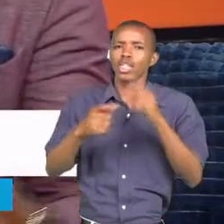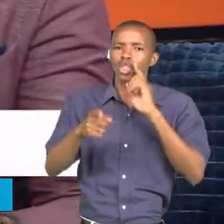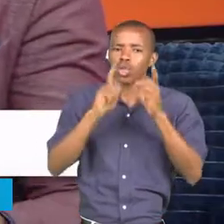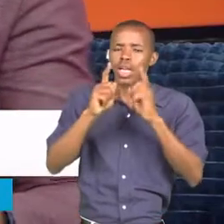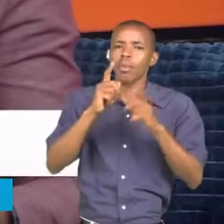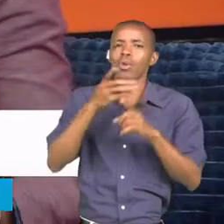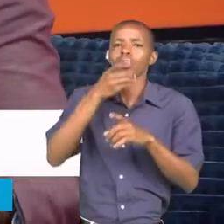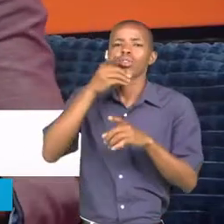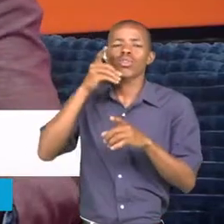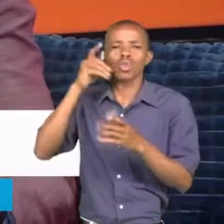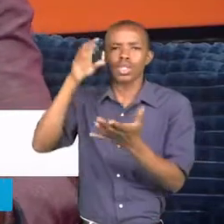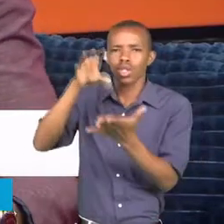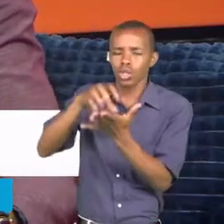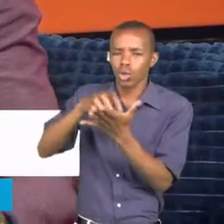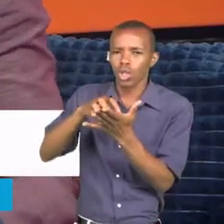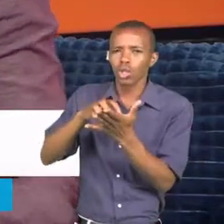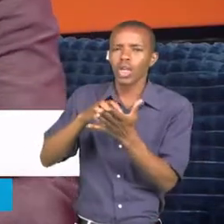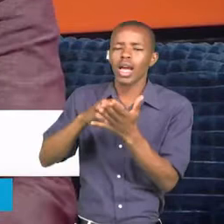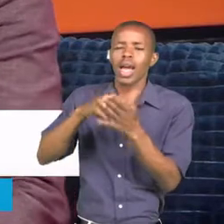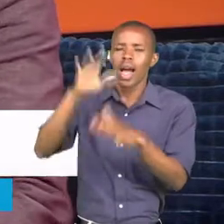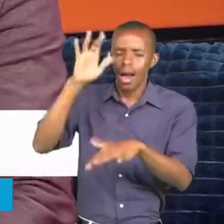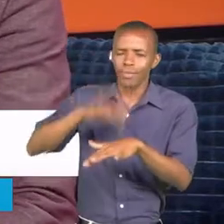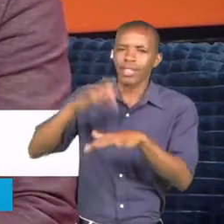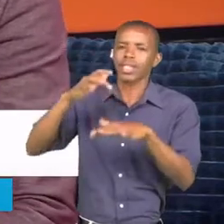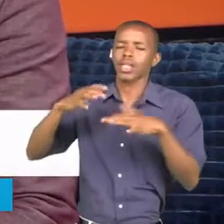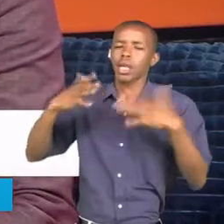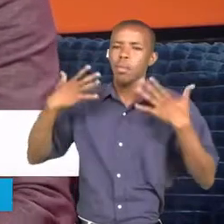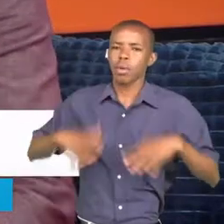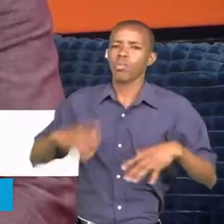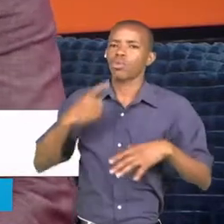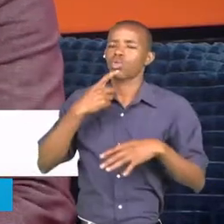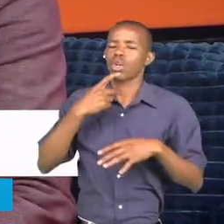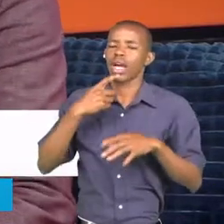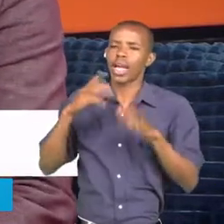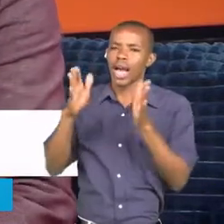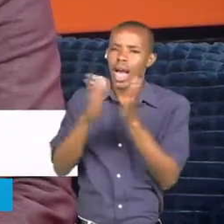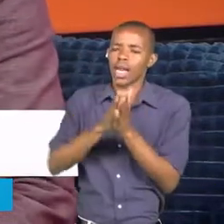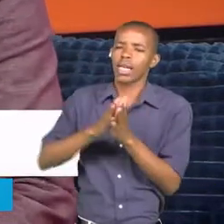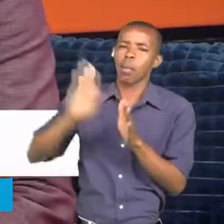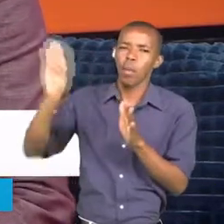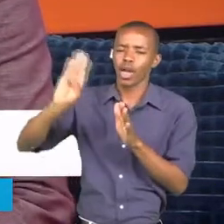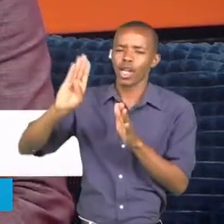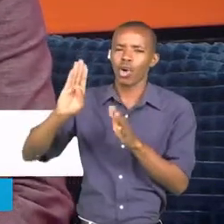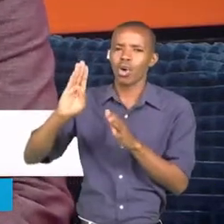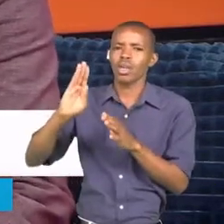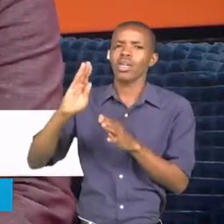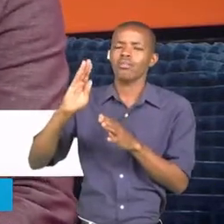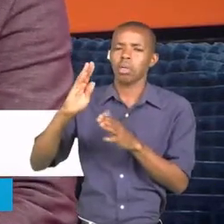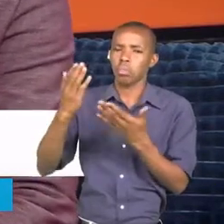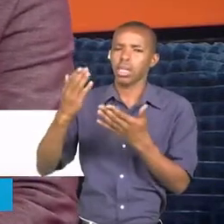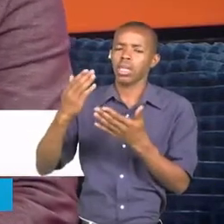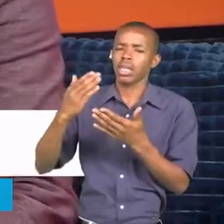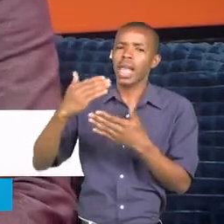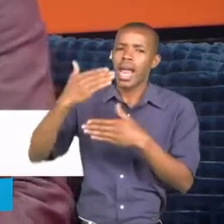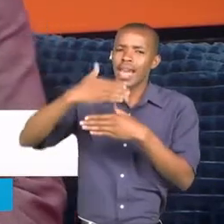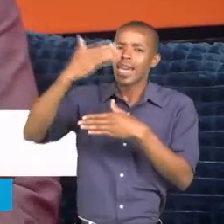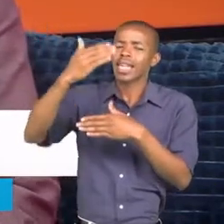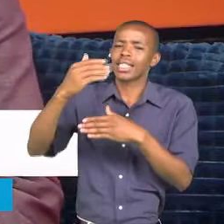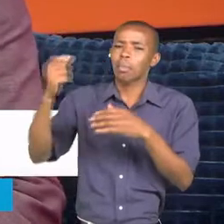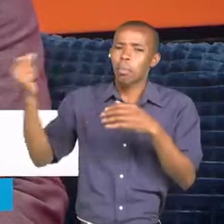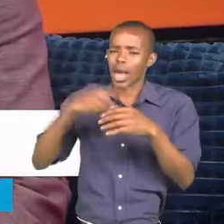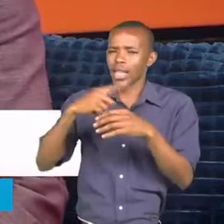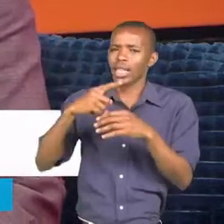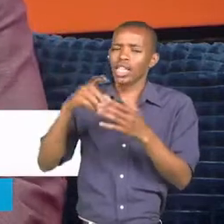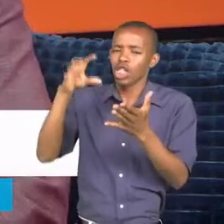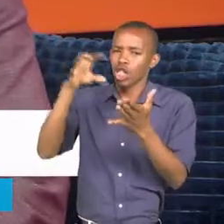the hunger issue and all those things affecting these guys in Turkana and Baringo counties. Now, in a few months' time, it'll be very different. We'll be